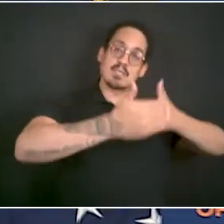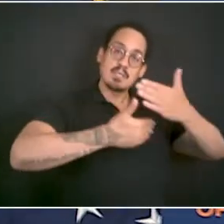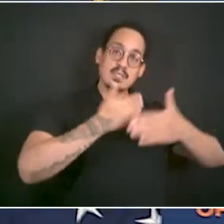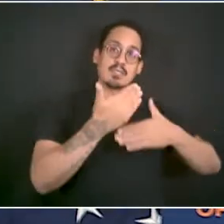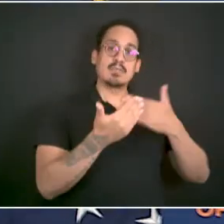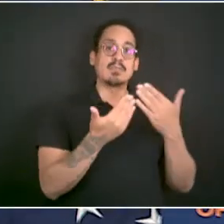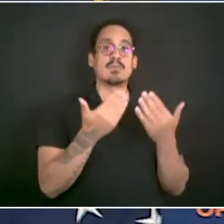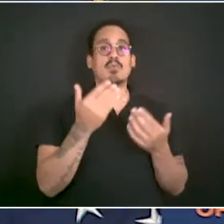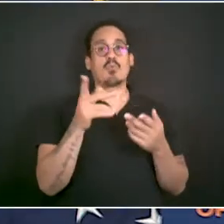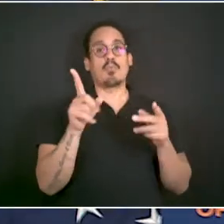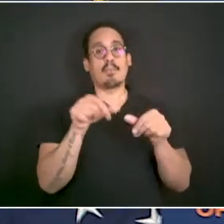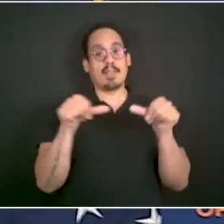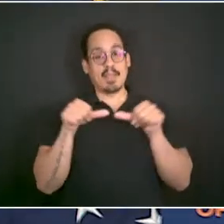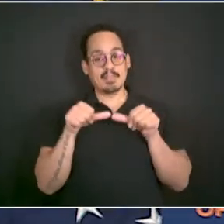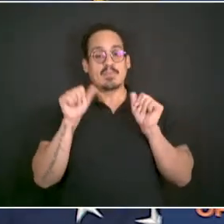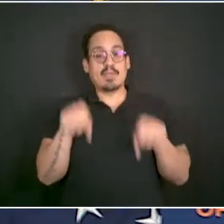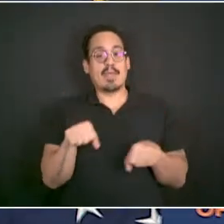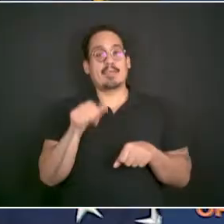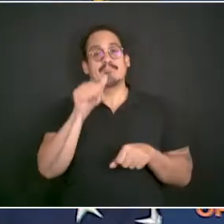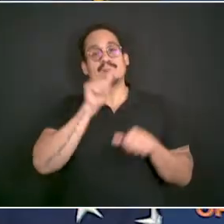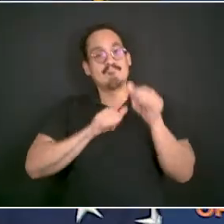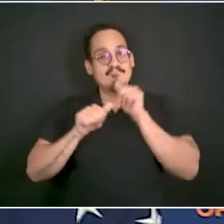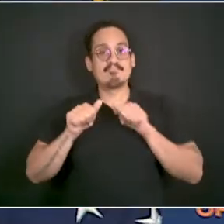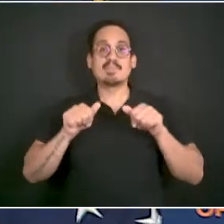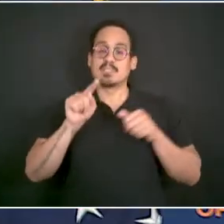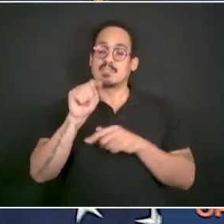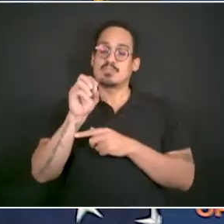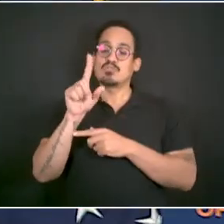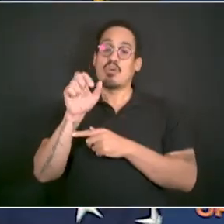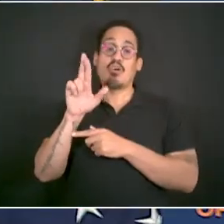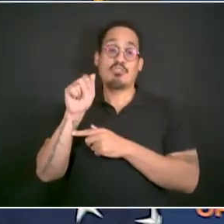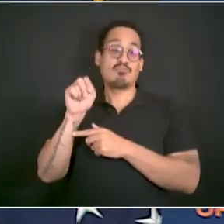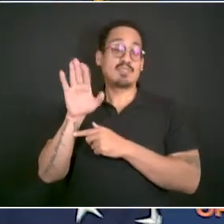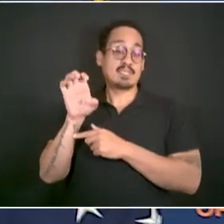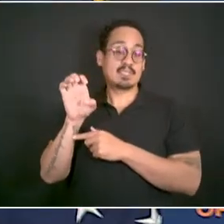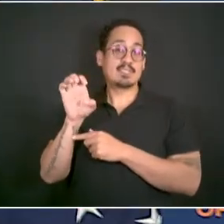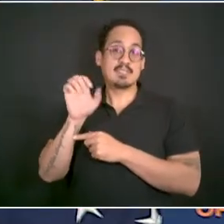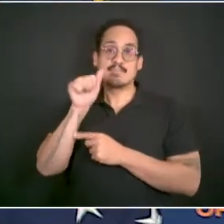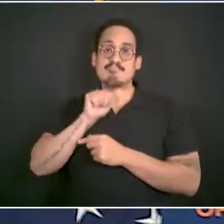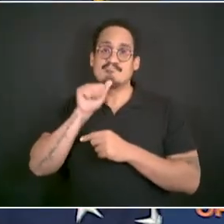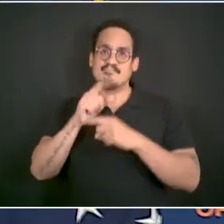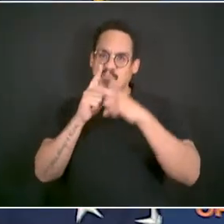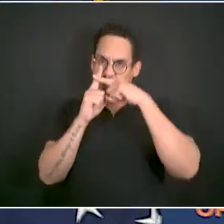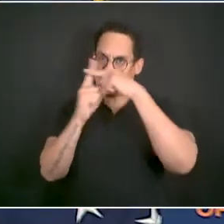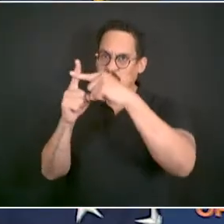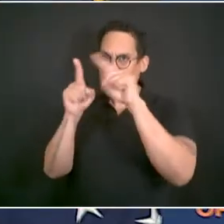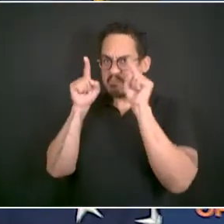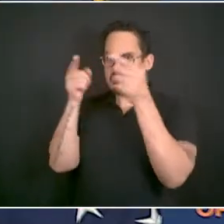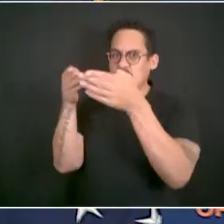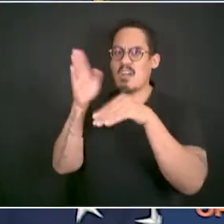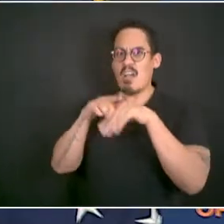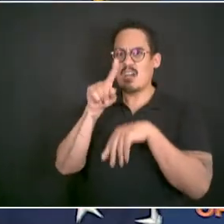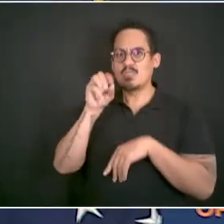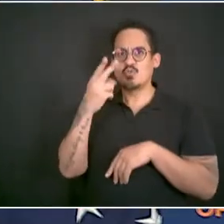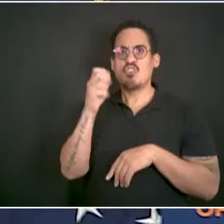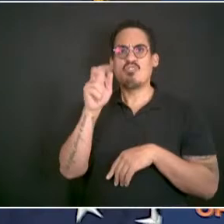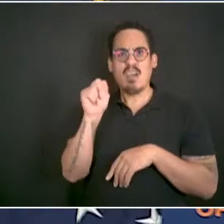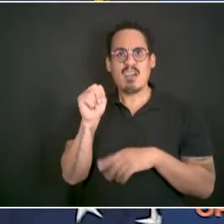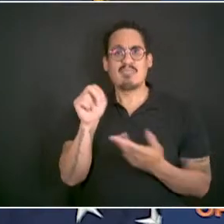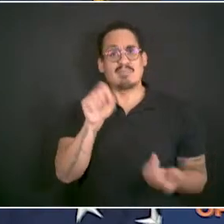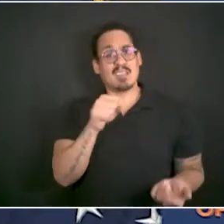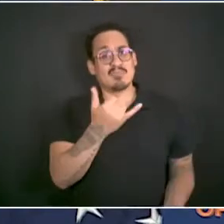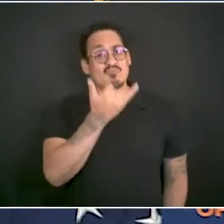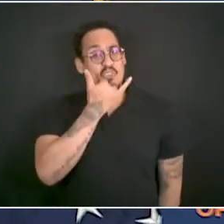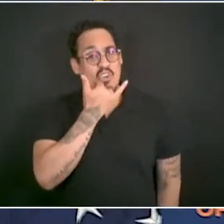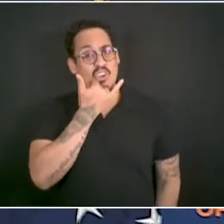tolerant. And so we focus on him, which I think is wrong, what he has done. But look at the records of others. You know, there are